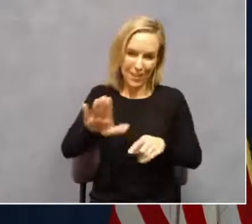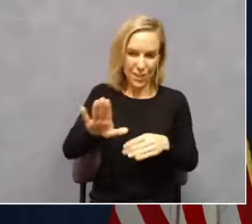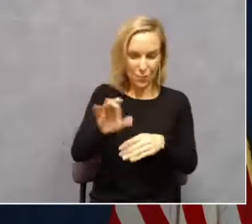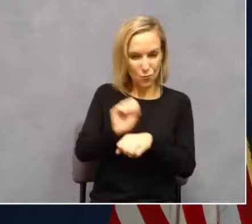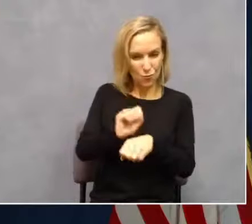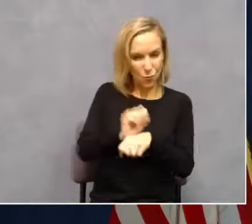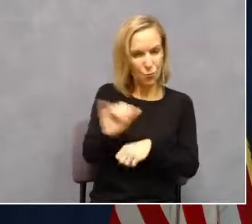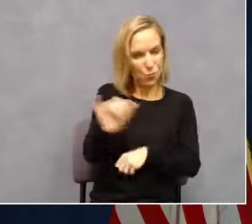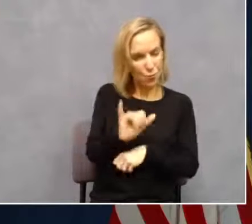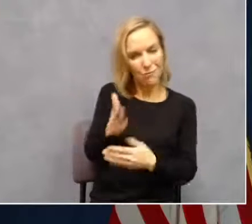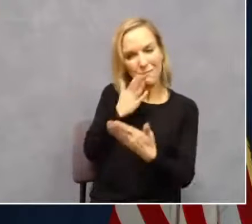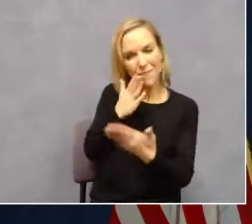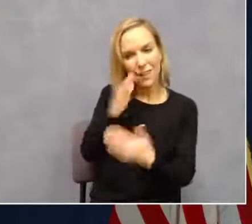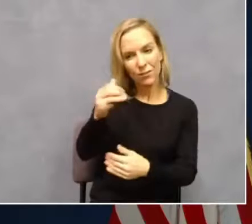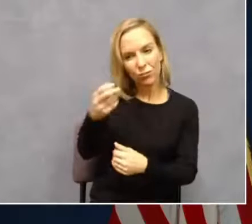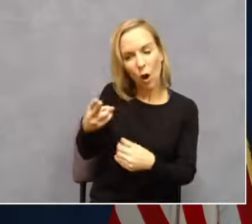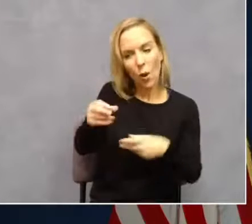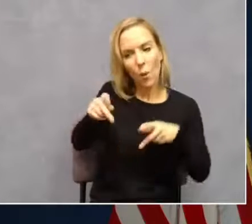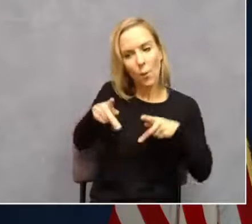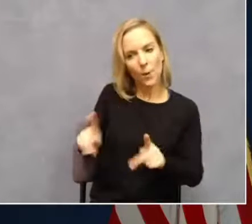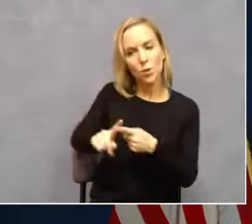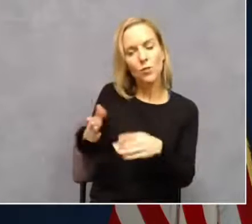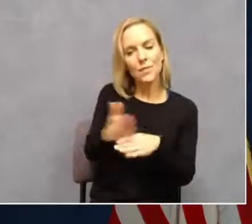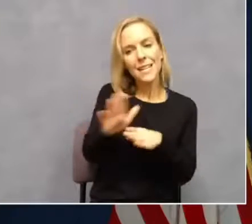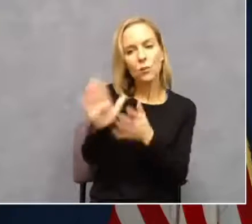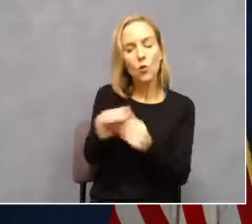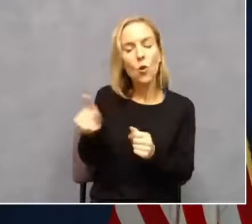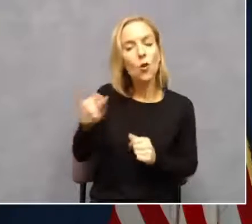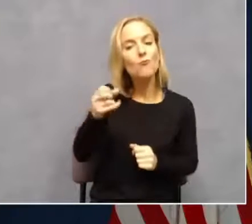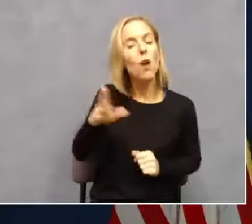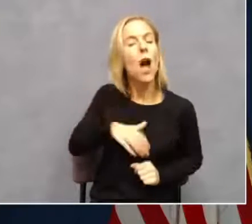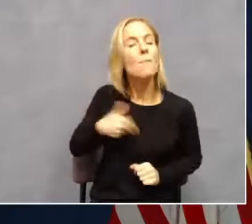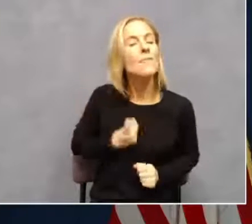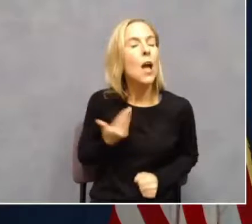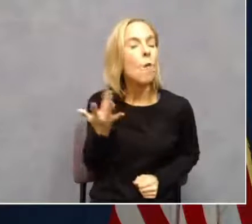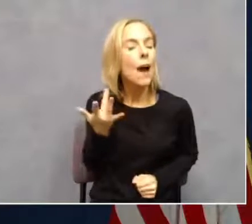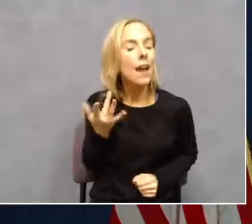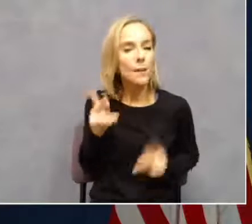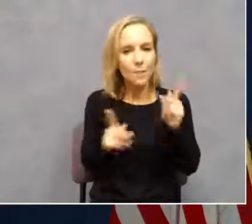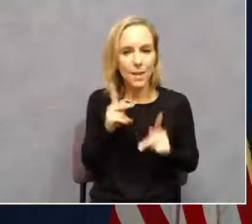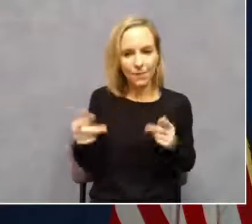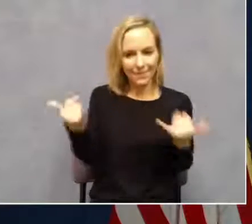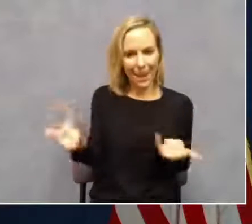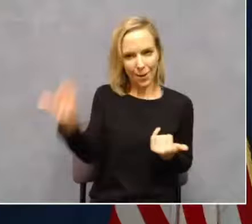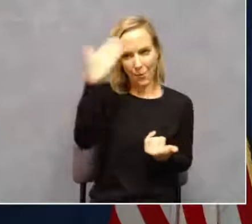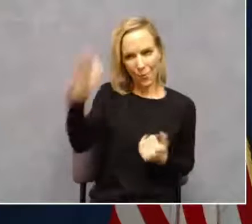to Josh for that. I am told the only thing he's upset about is people now know he's 40.